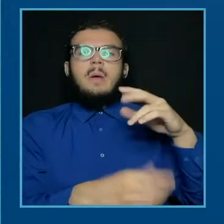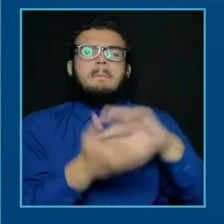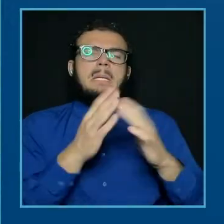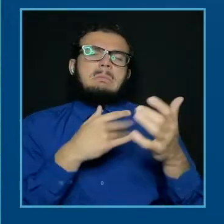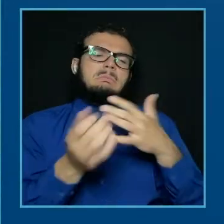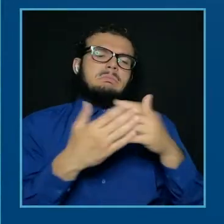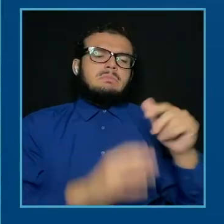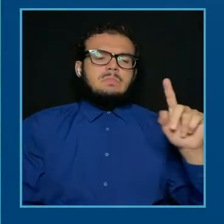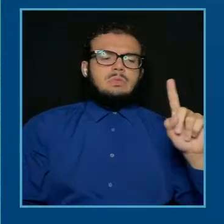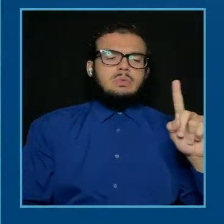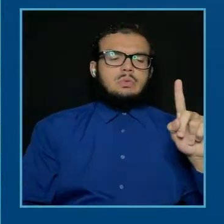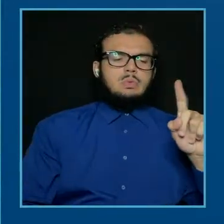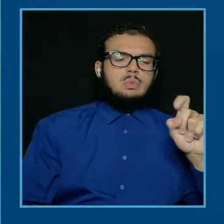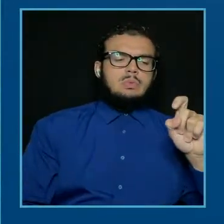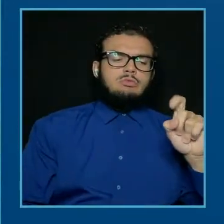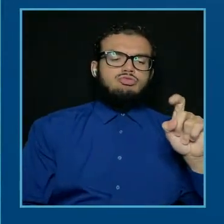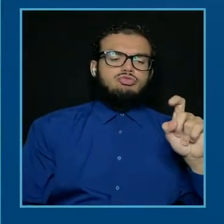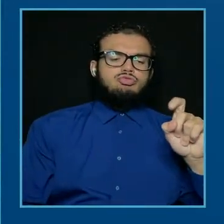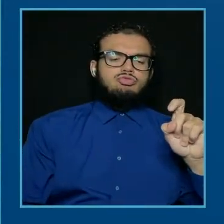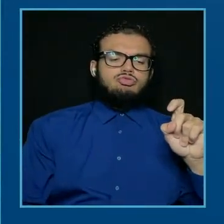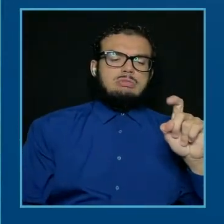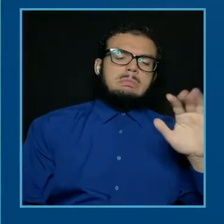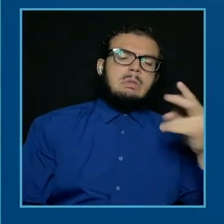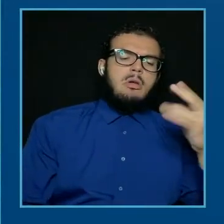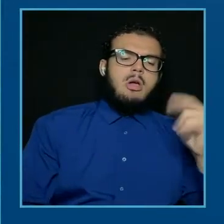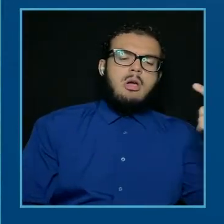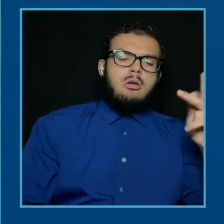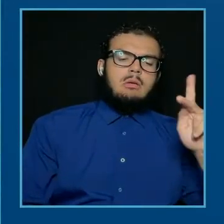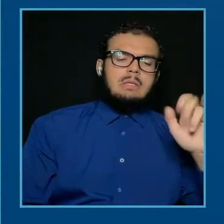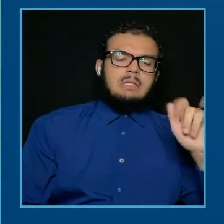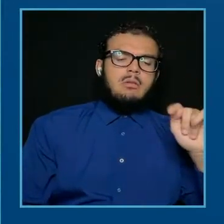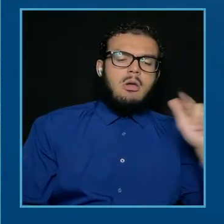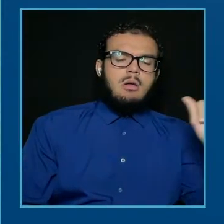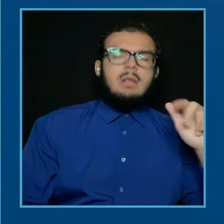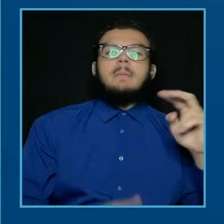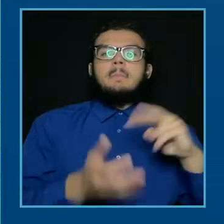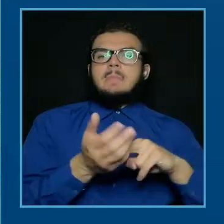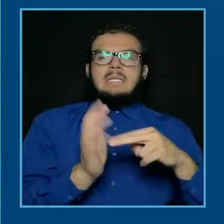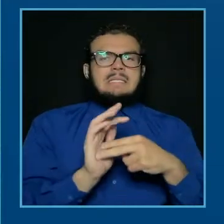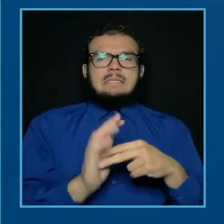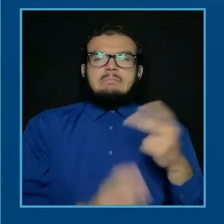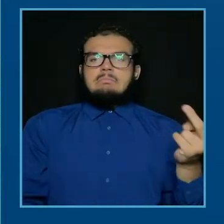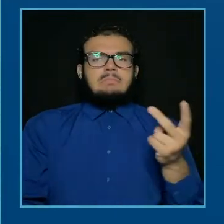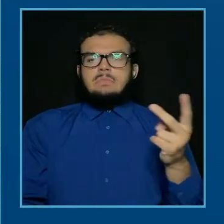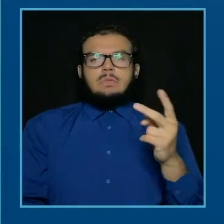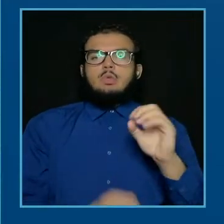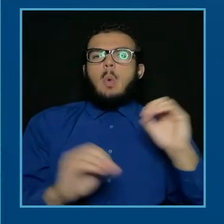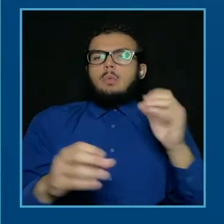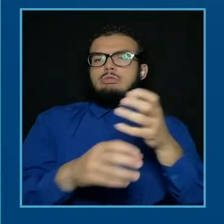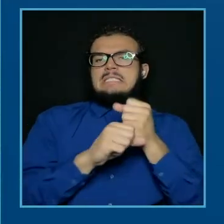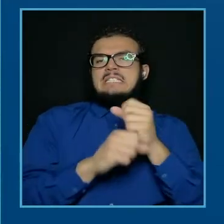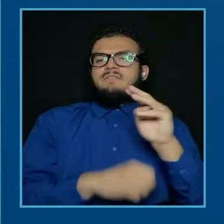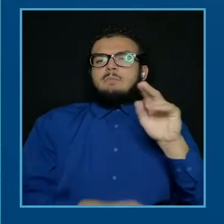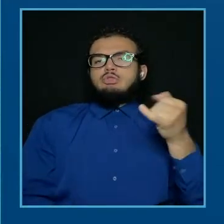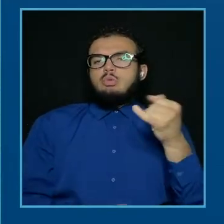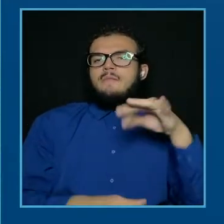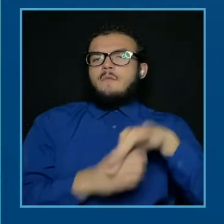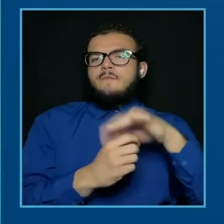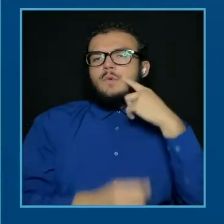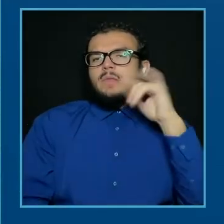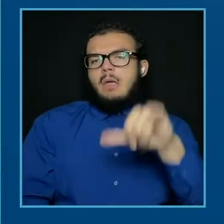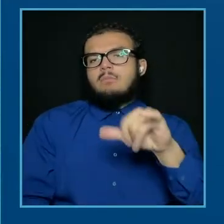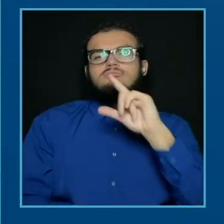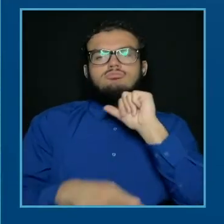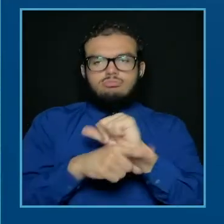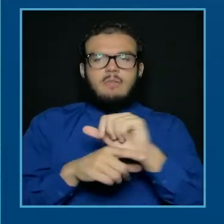100 would have been split between Hogg and Kenyatta, and in which case it appears that no one would have received the majority to be elected to